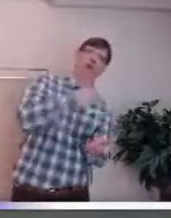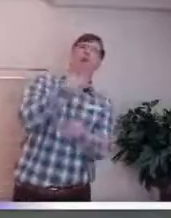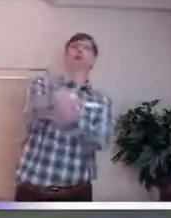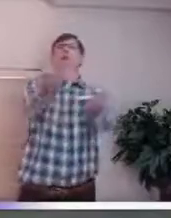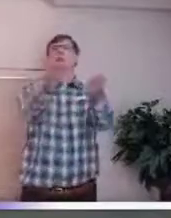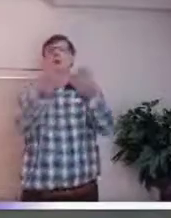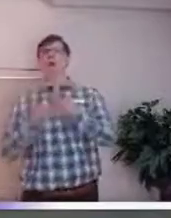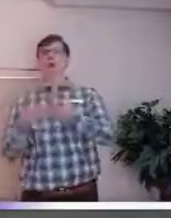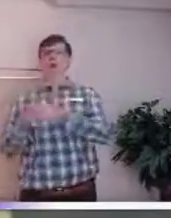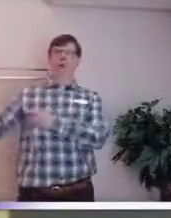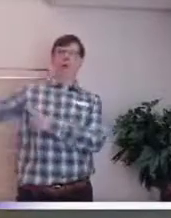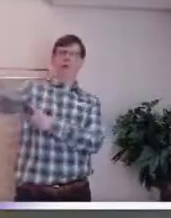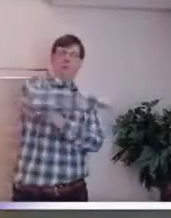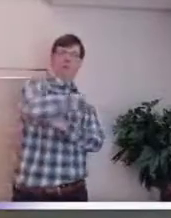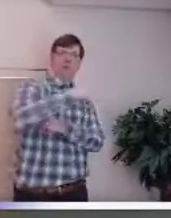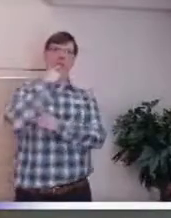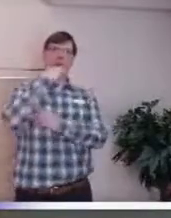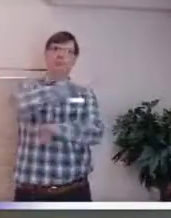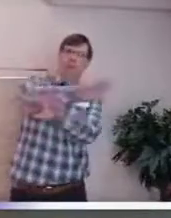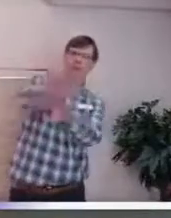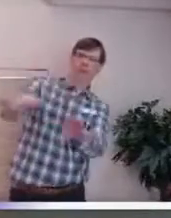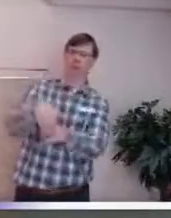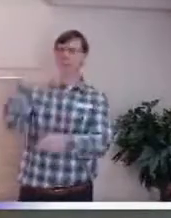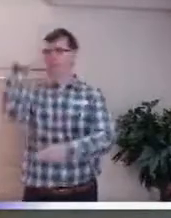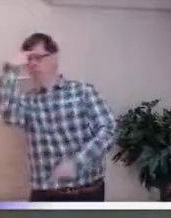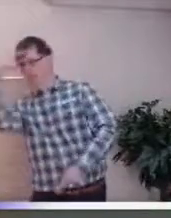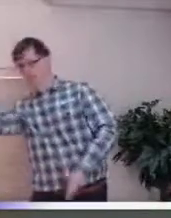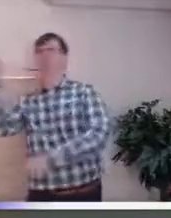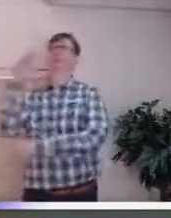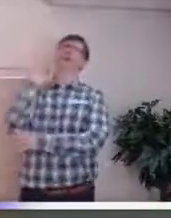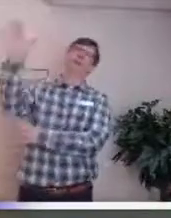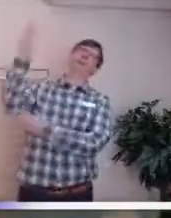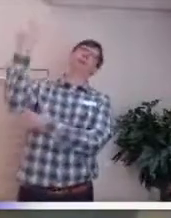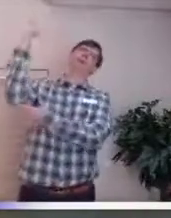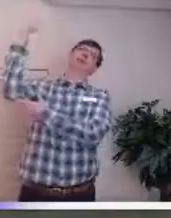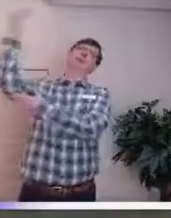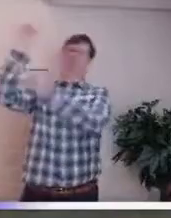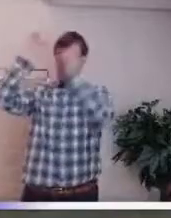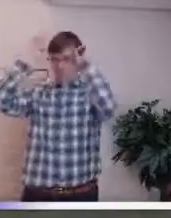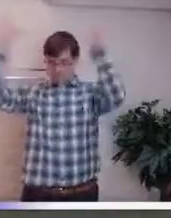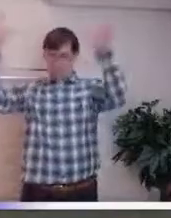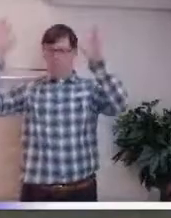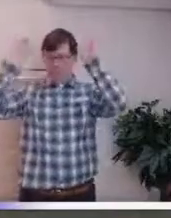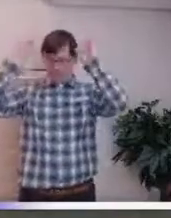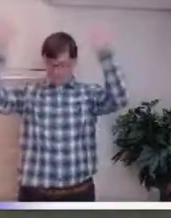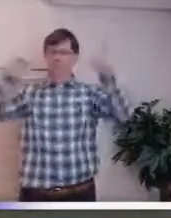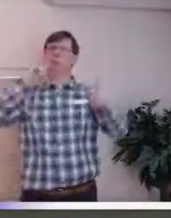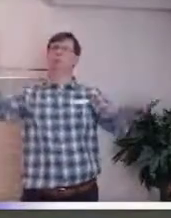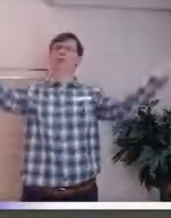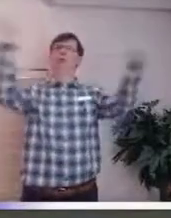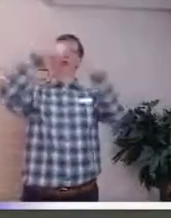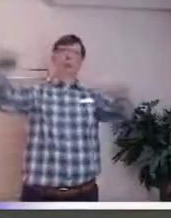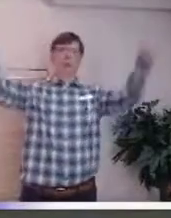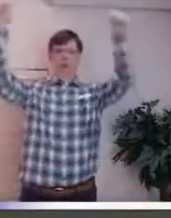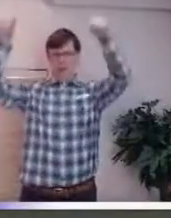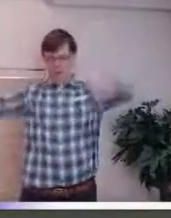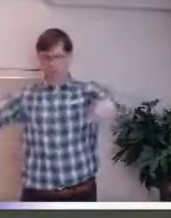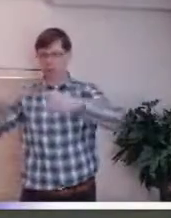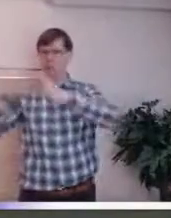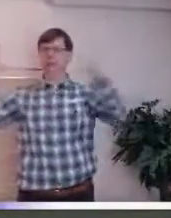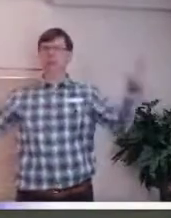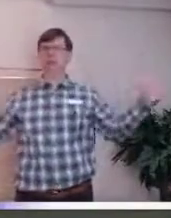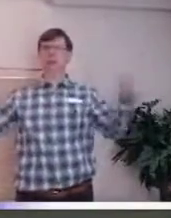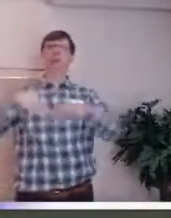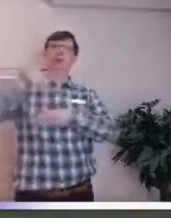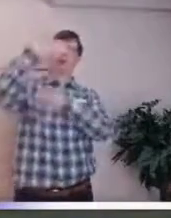you. And all of you, we see that light. Wow, it is magnificent right here in this very room and